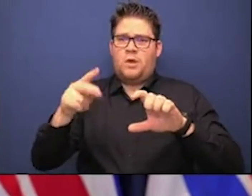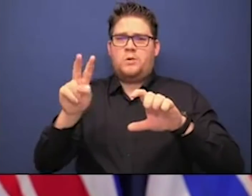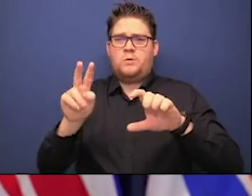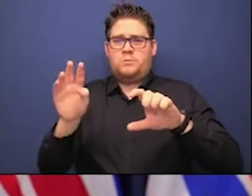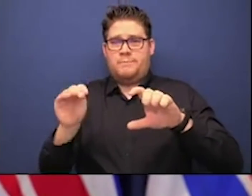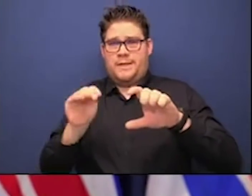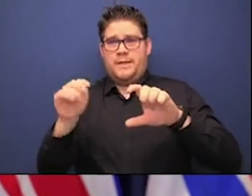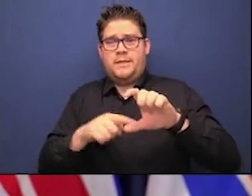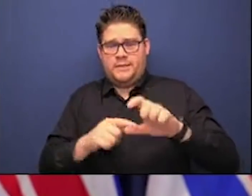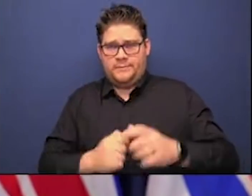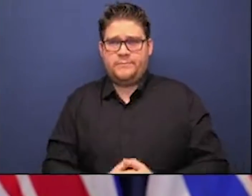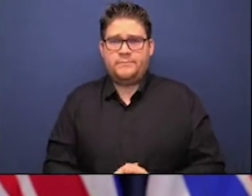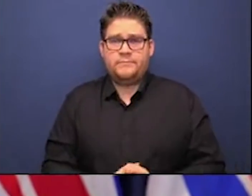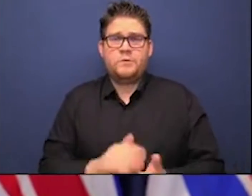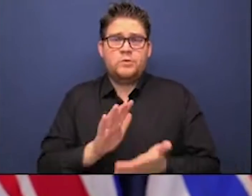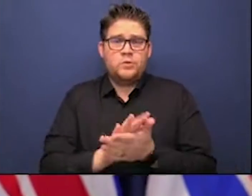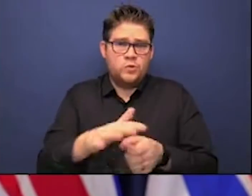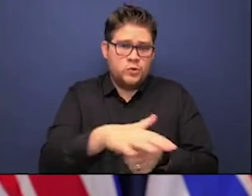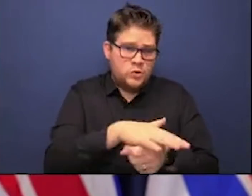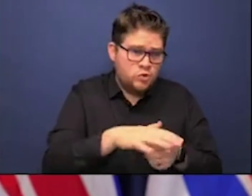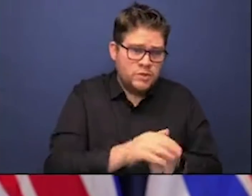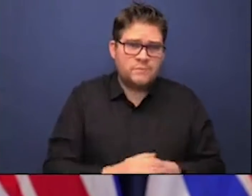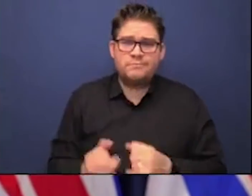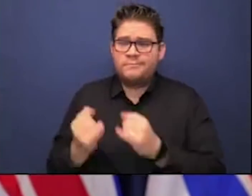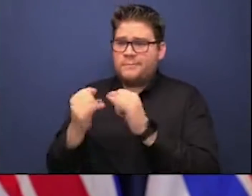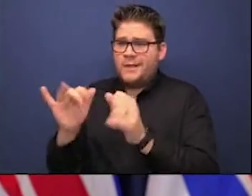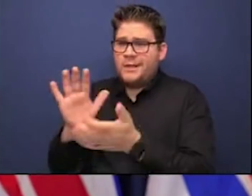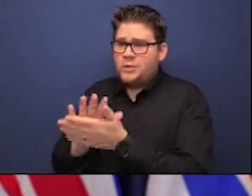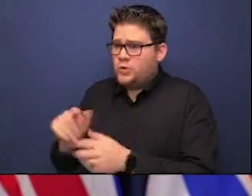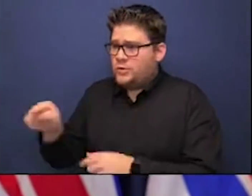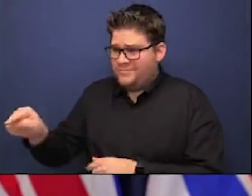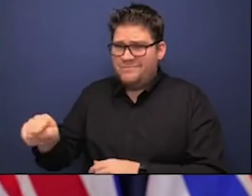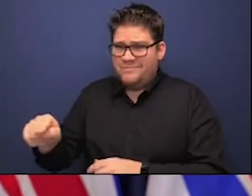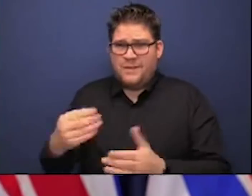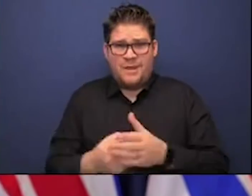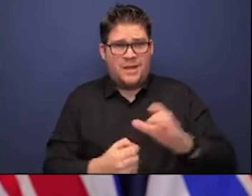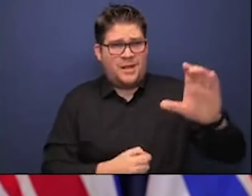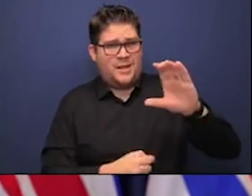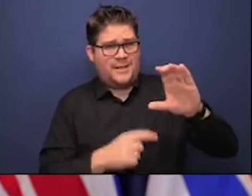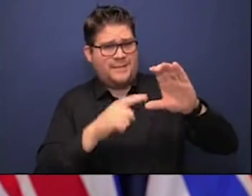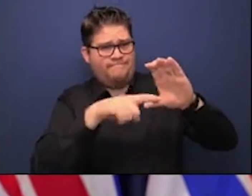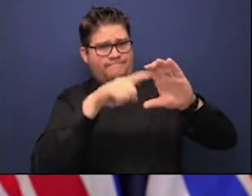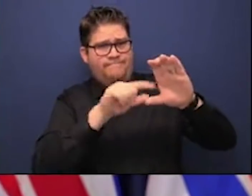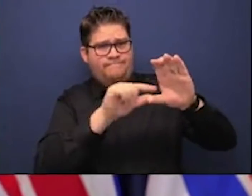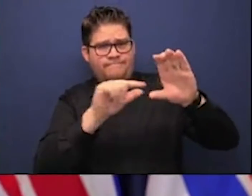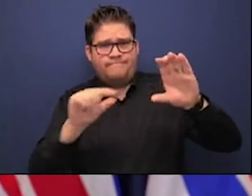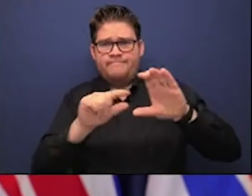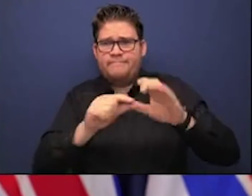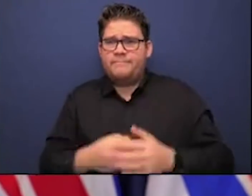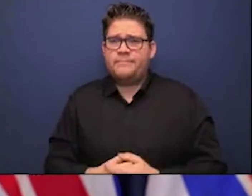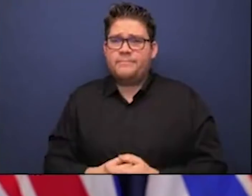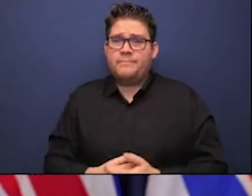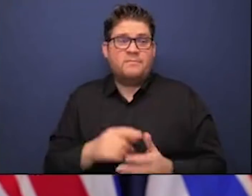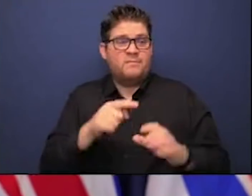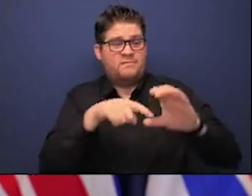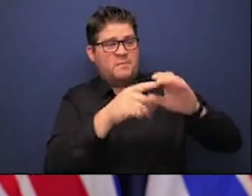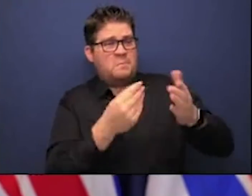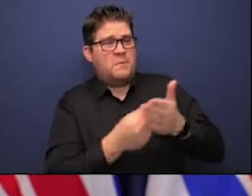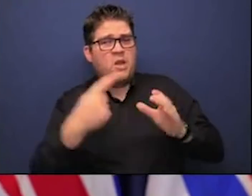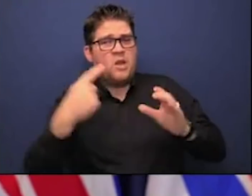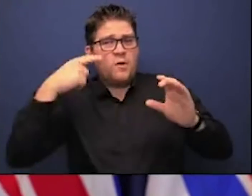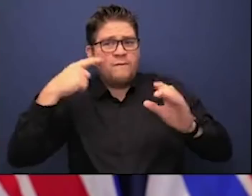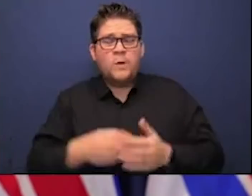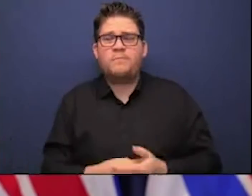needed, to purchase masks and cleaning supplies and other personal protective equipment, to support remote learning, to